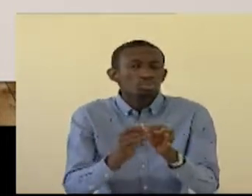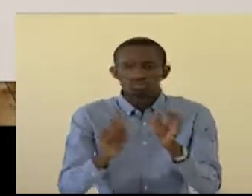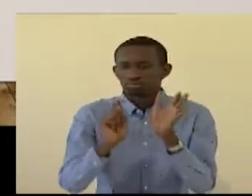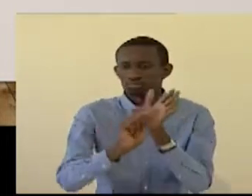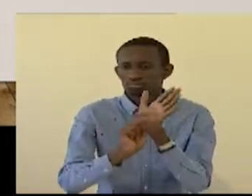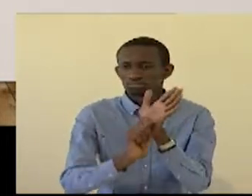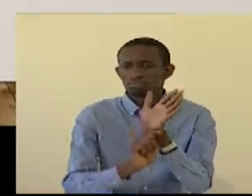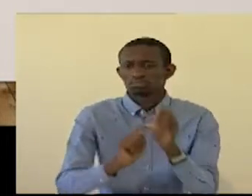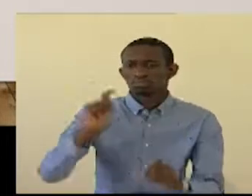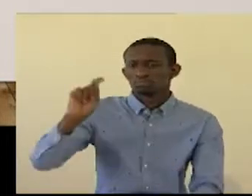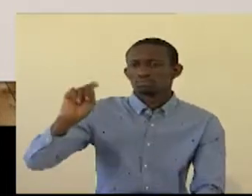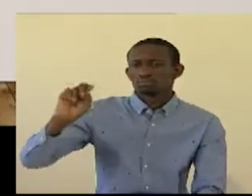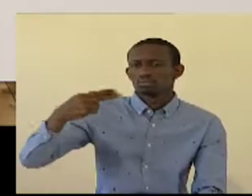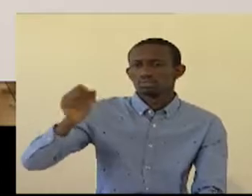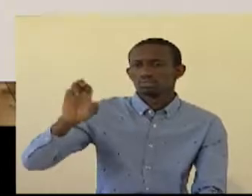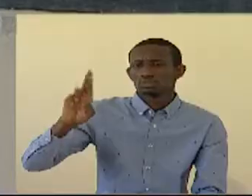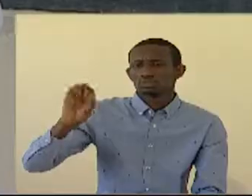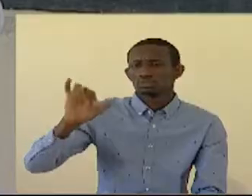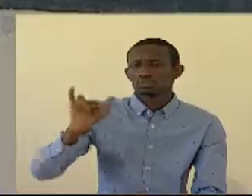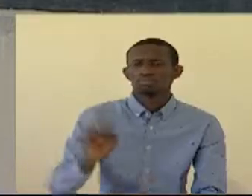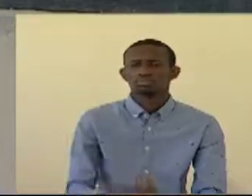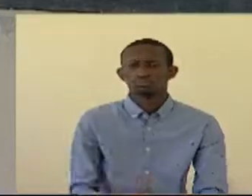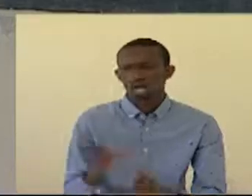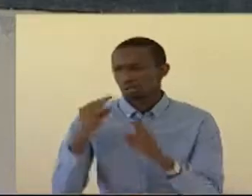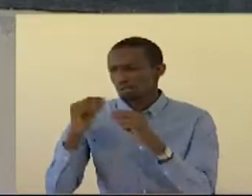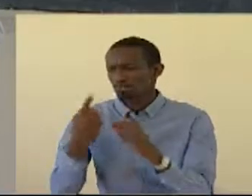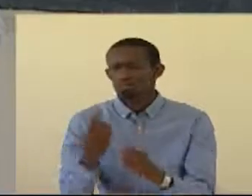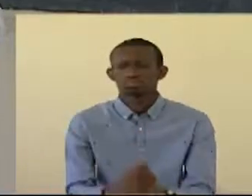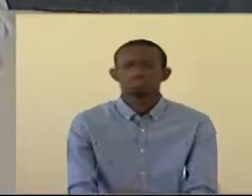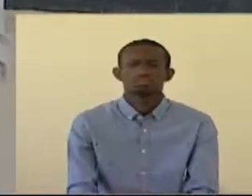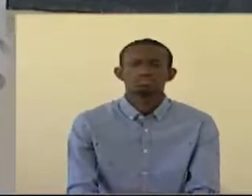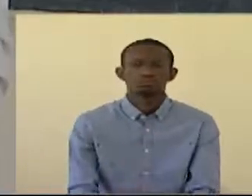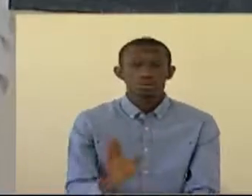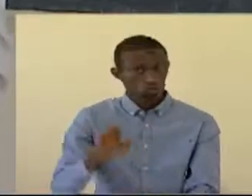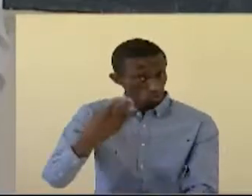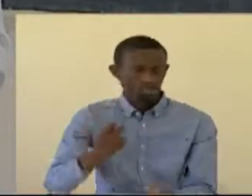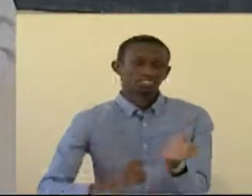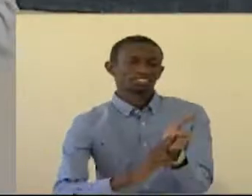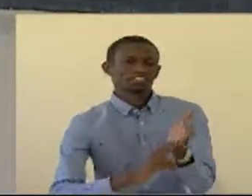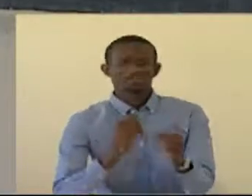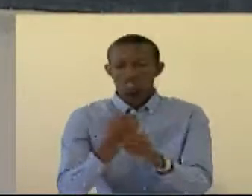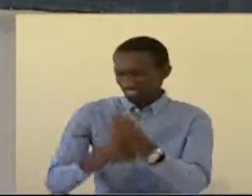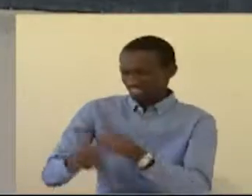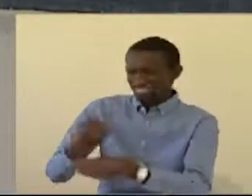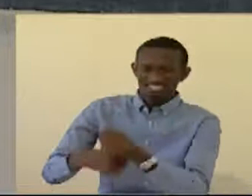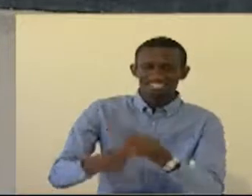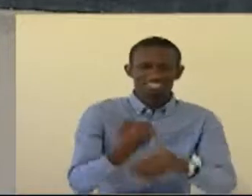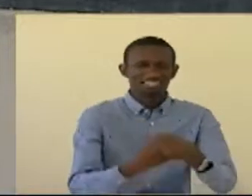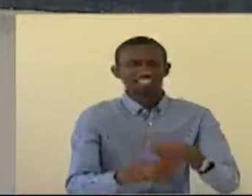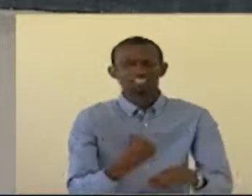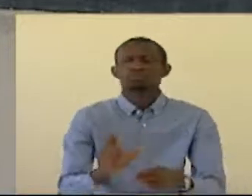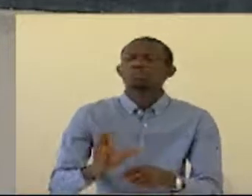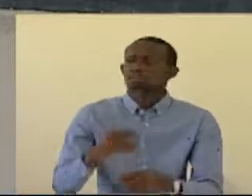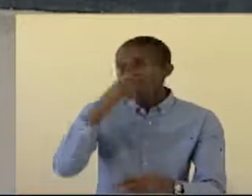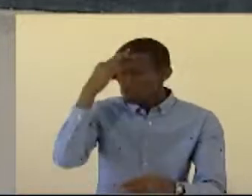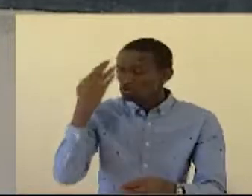are explaining now, will be used to carry out the practicals. And that is the reason why I